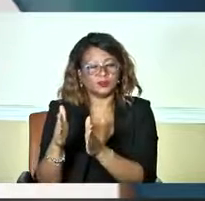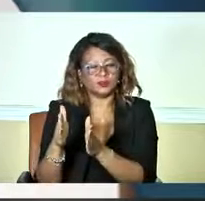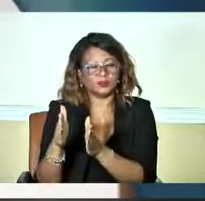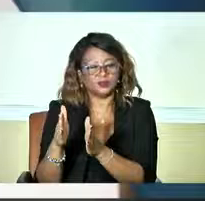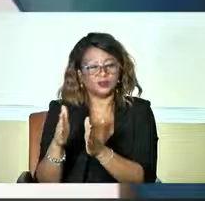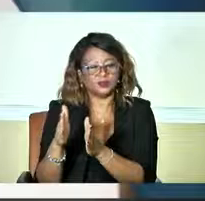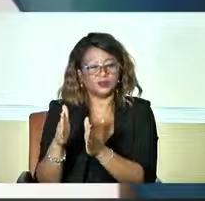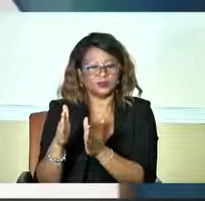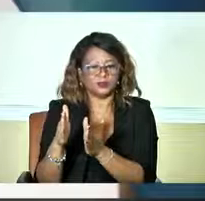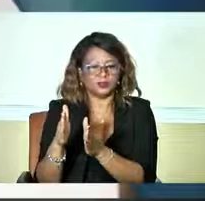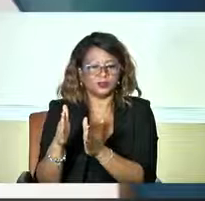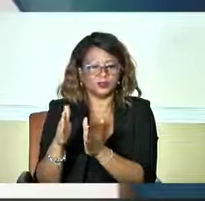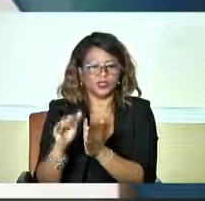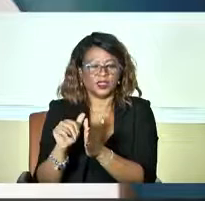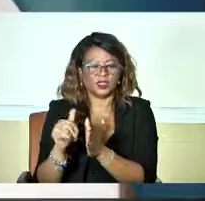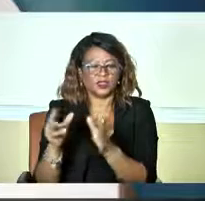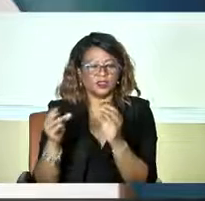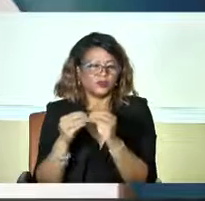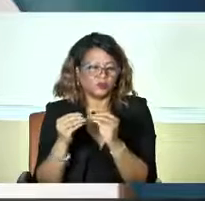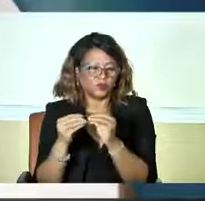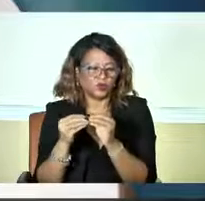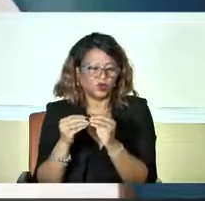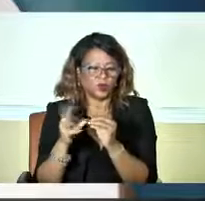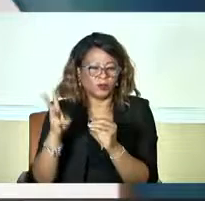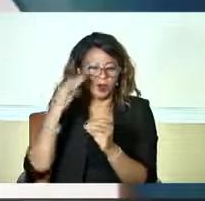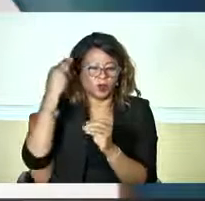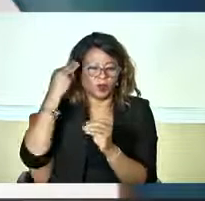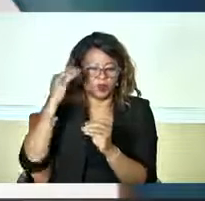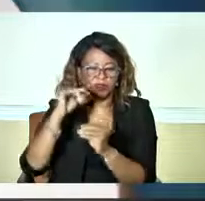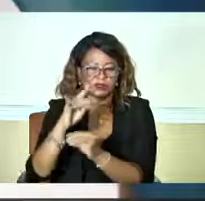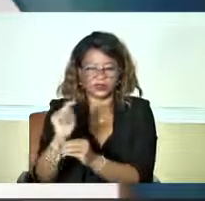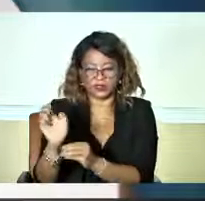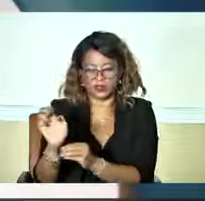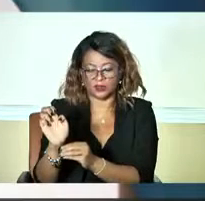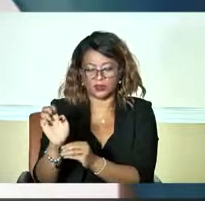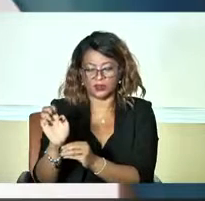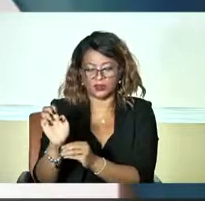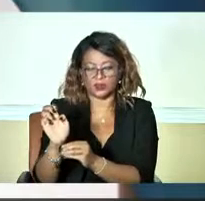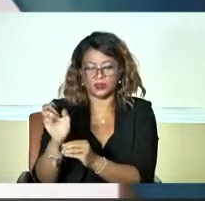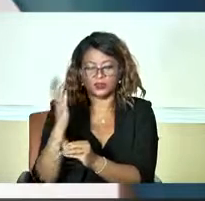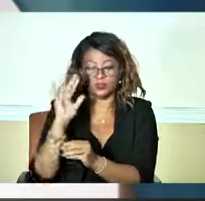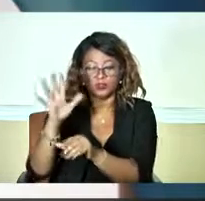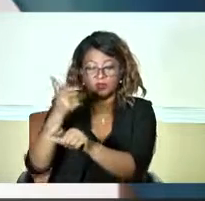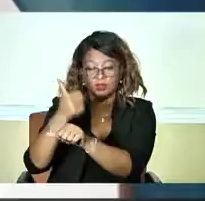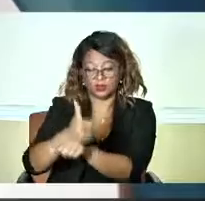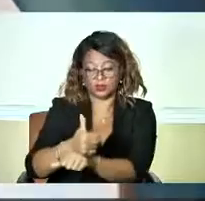to any further memorial sites that are going to be erected.